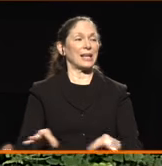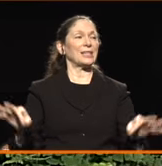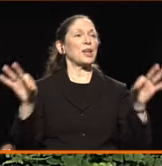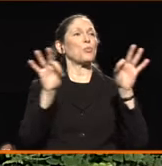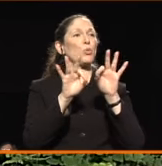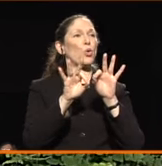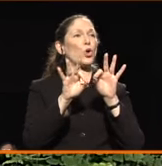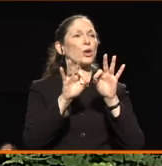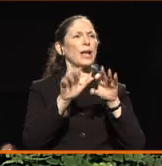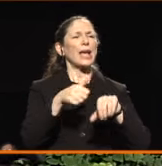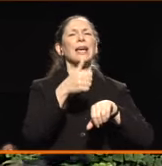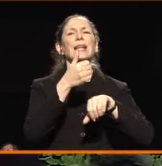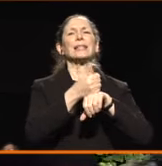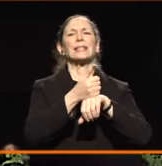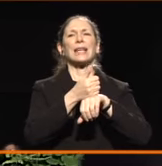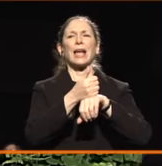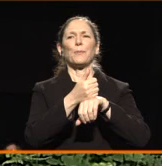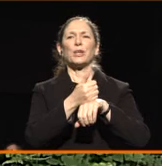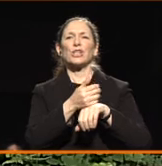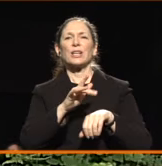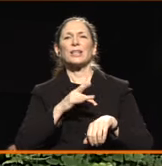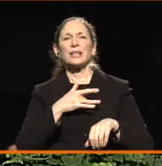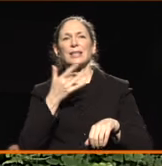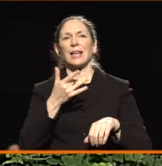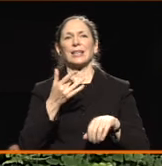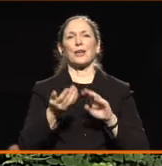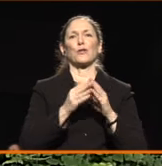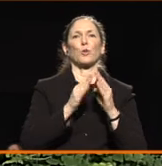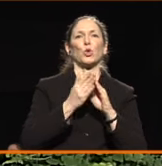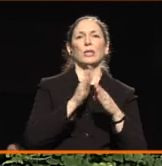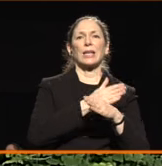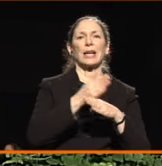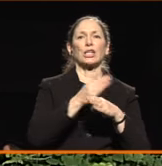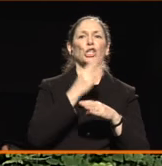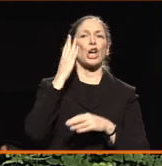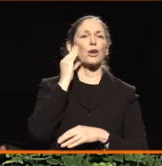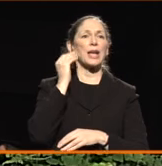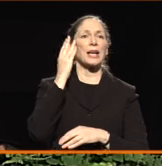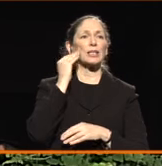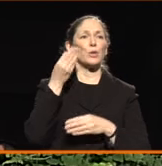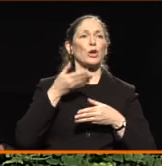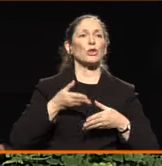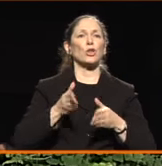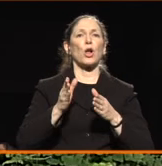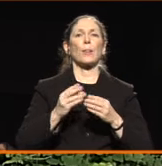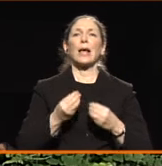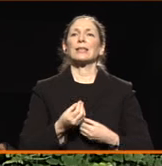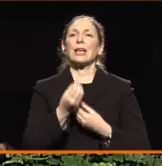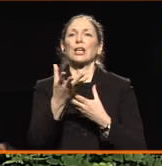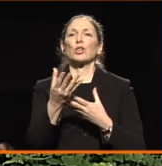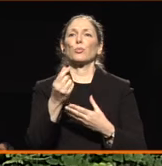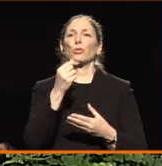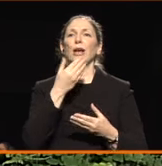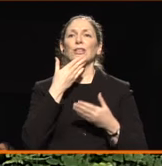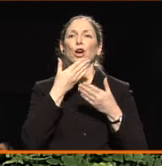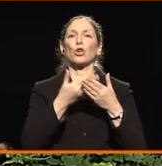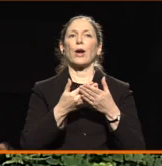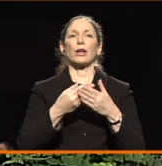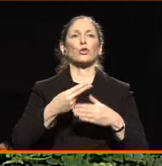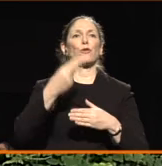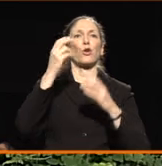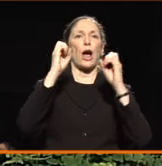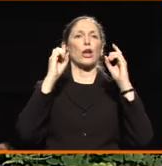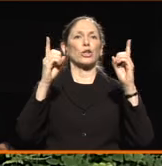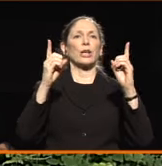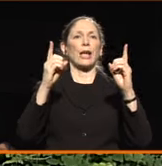It establishes a sense of community in our shared experience. So let's express our gratitude for higher education in